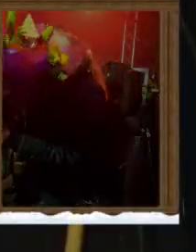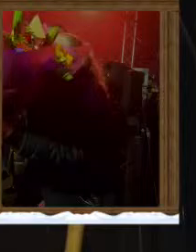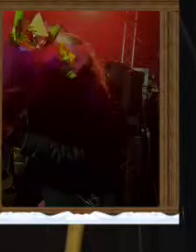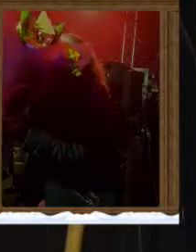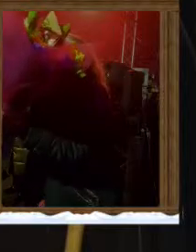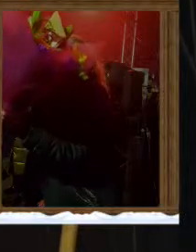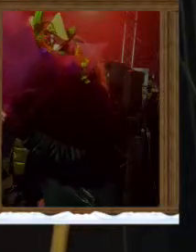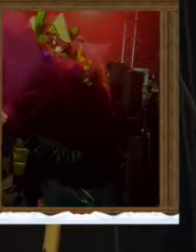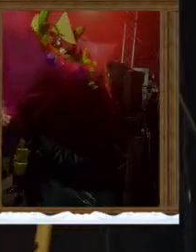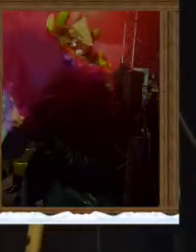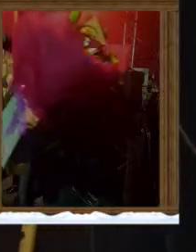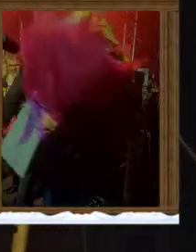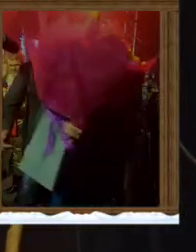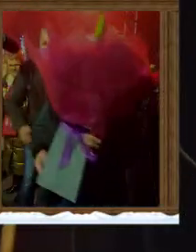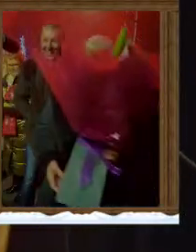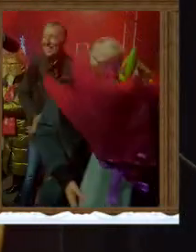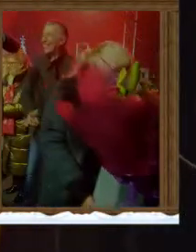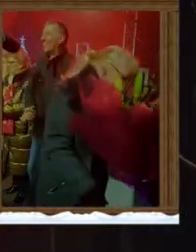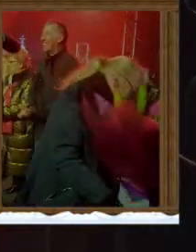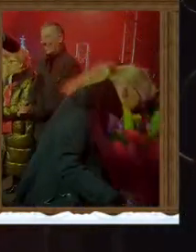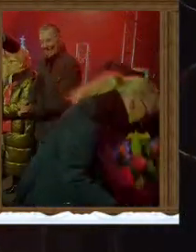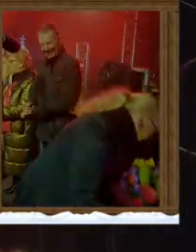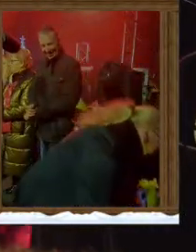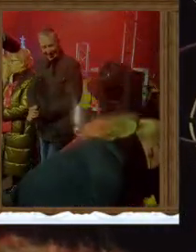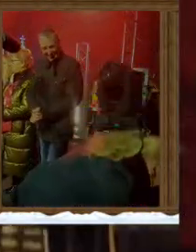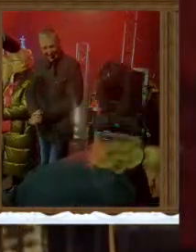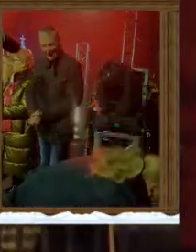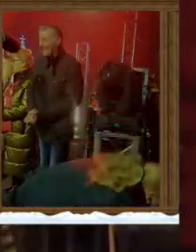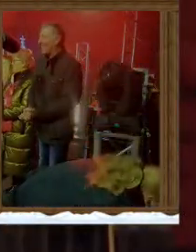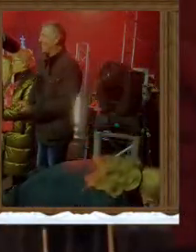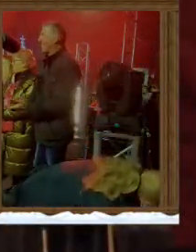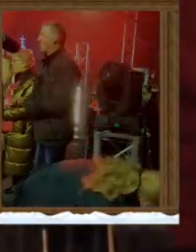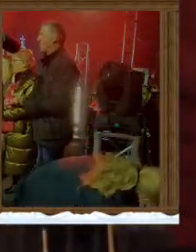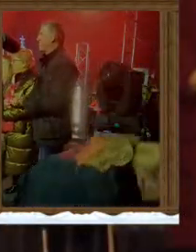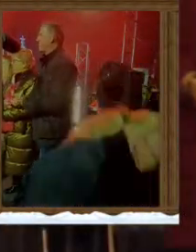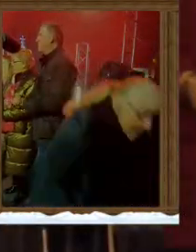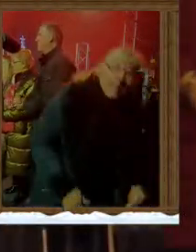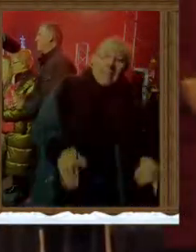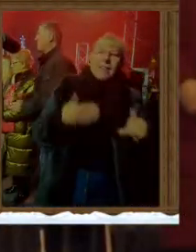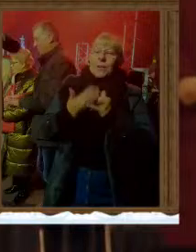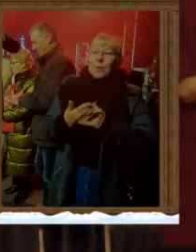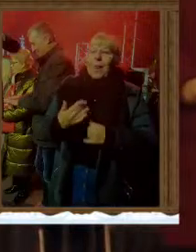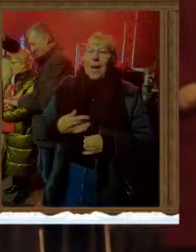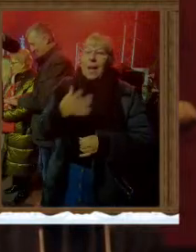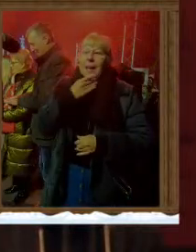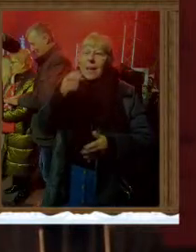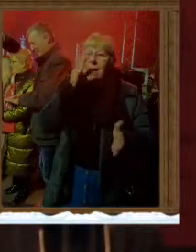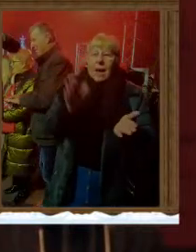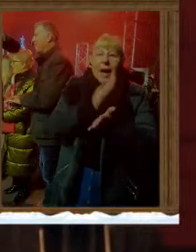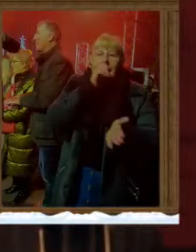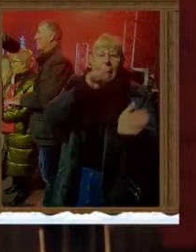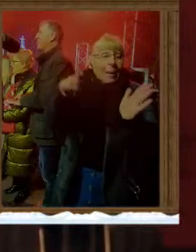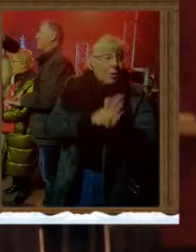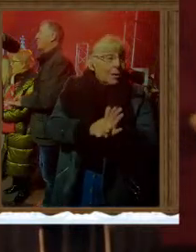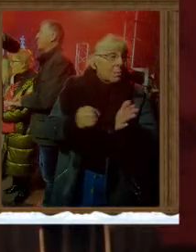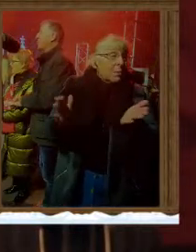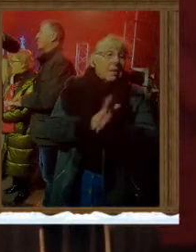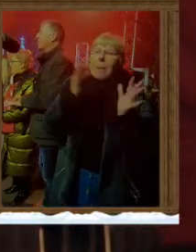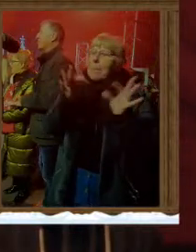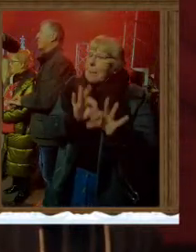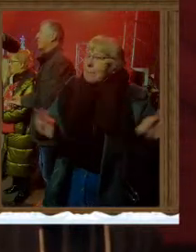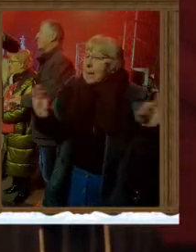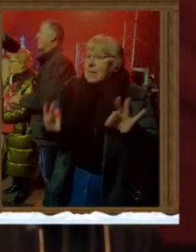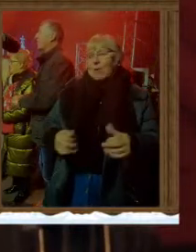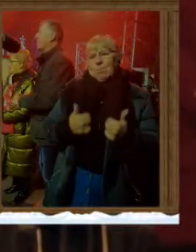So, just lastly, I just want to wish you all a very Merry Christmas and a happy and peaceful and